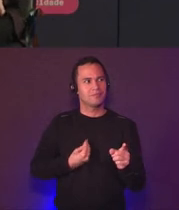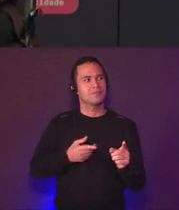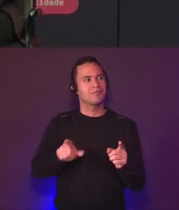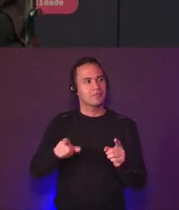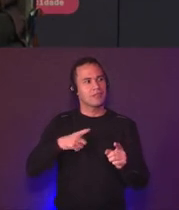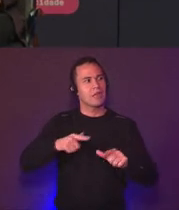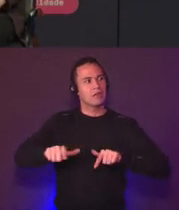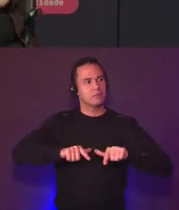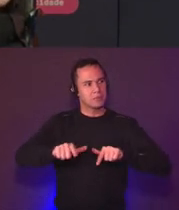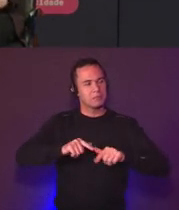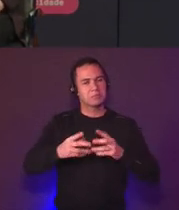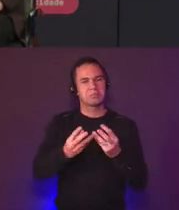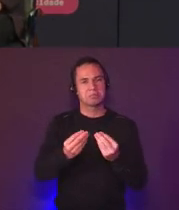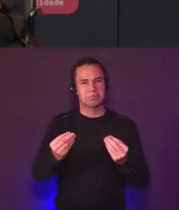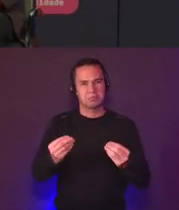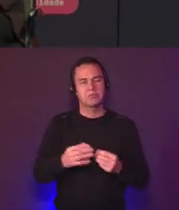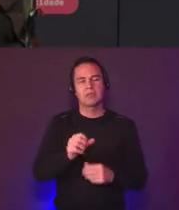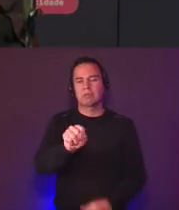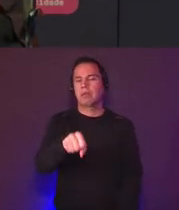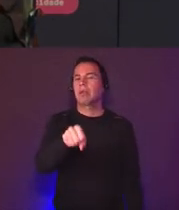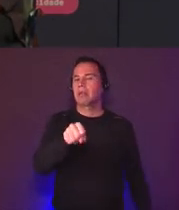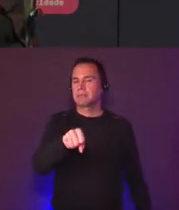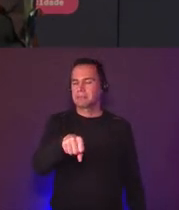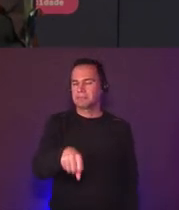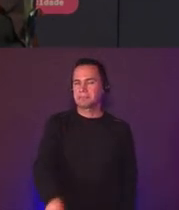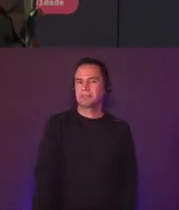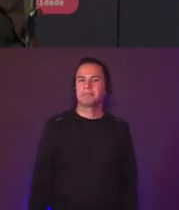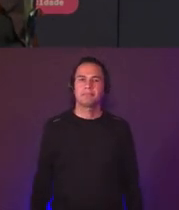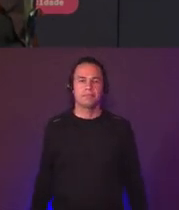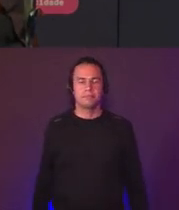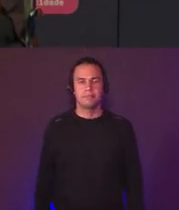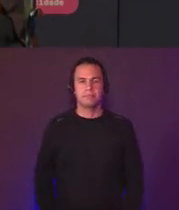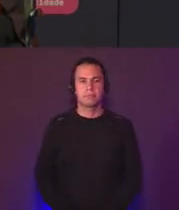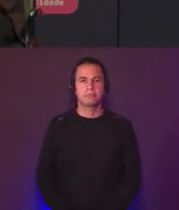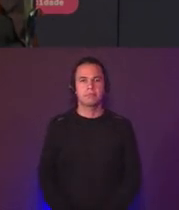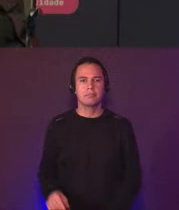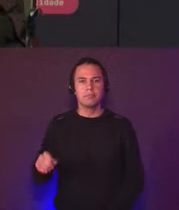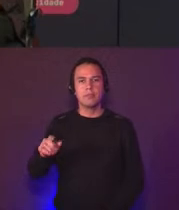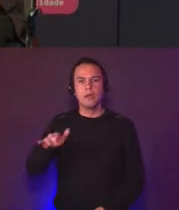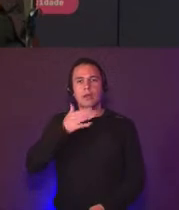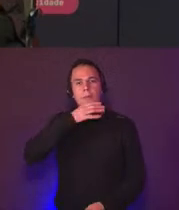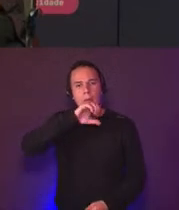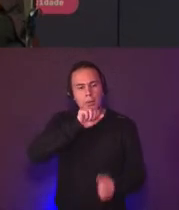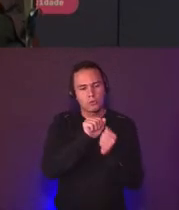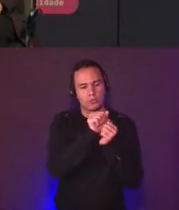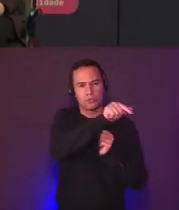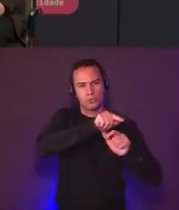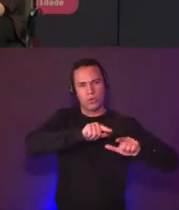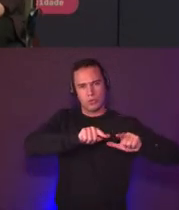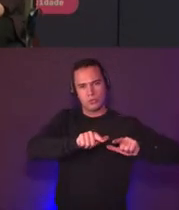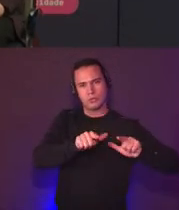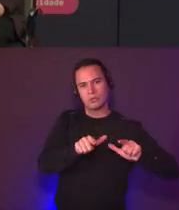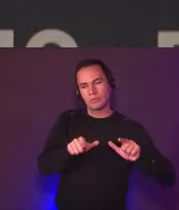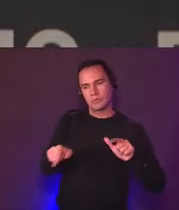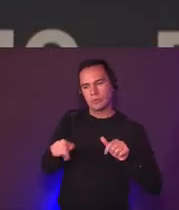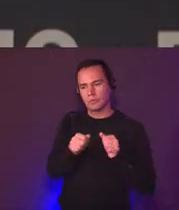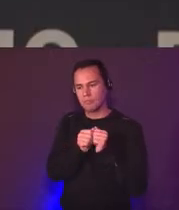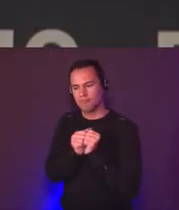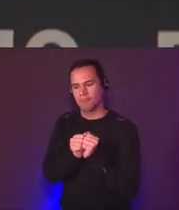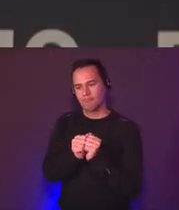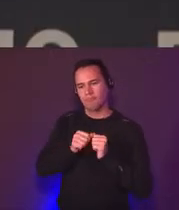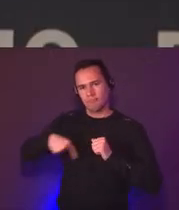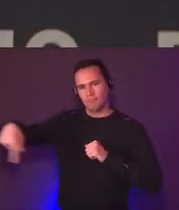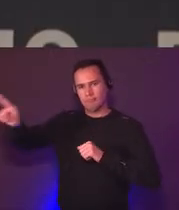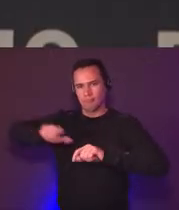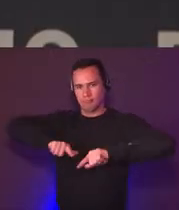Yeah, so growing up, we got to go to the National Press Building in Washington, D.C., and my older sisters got to go to